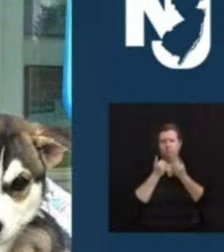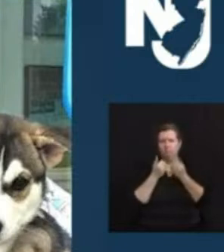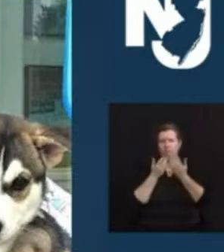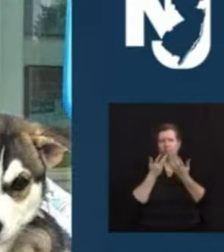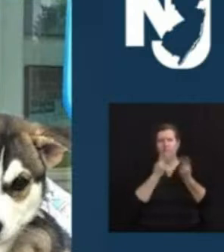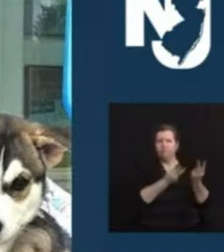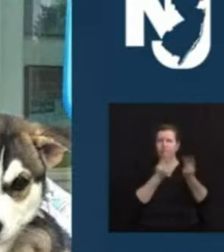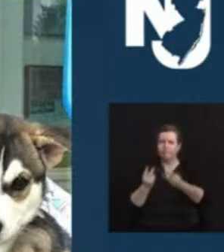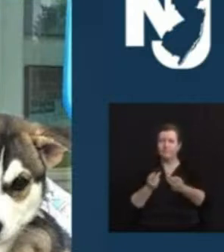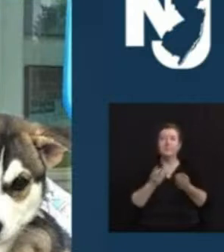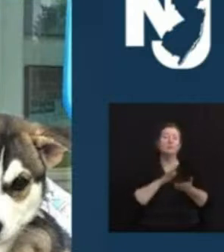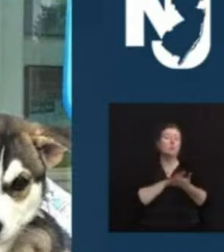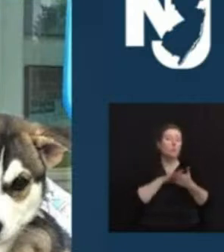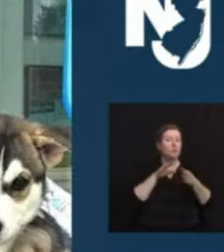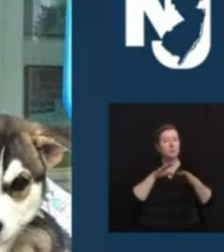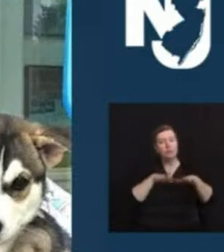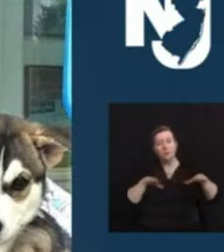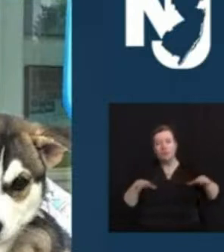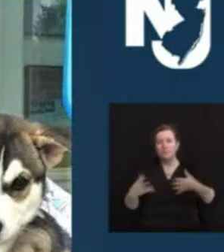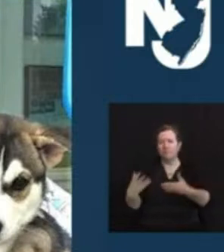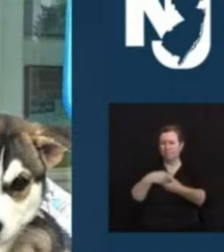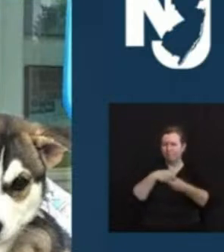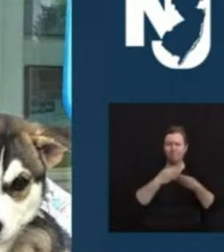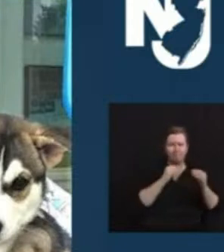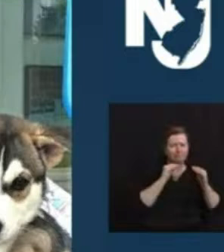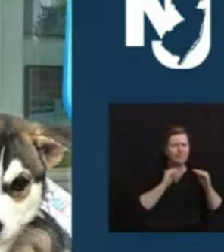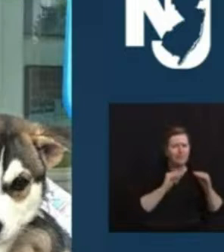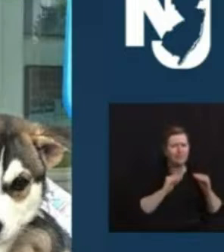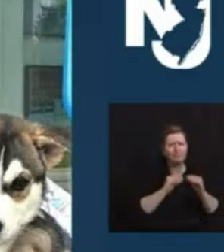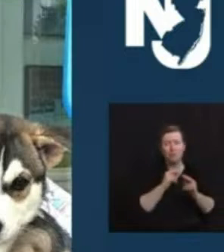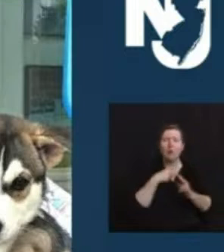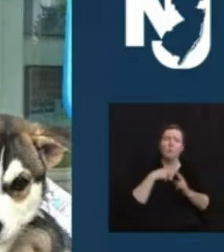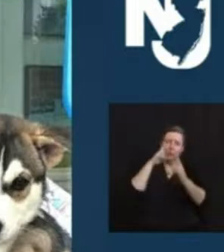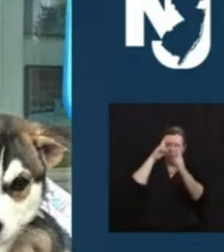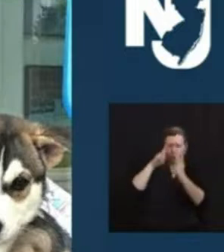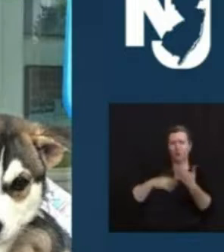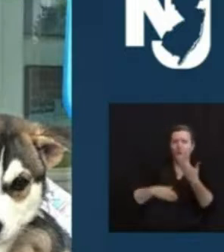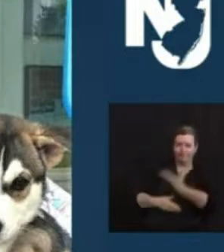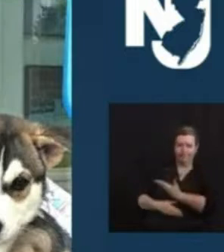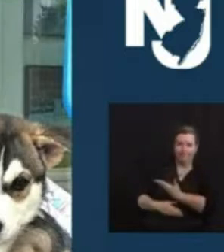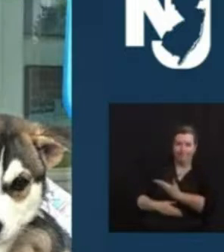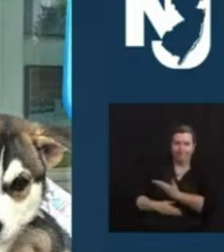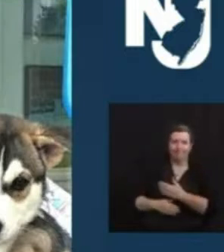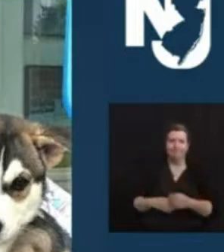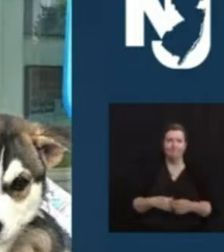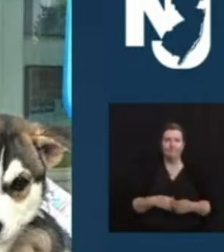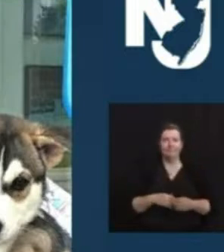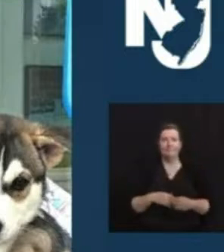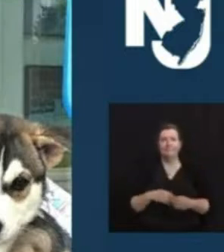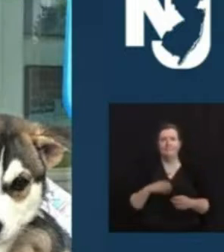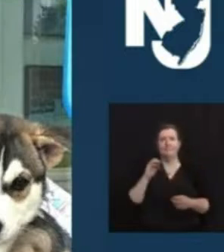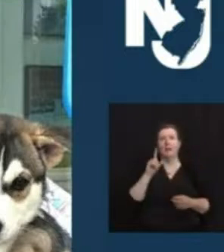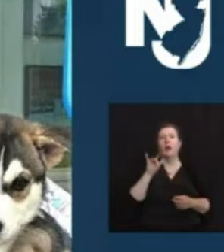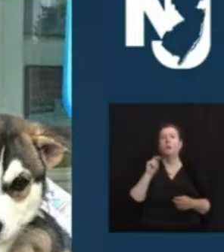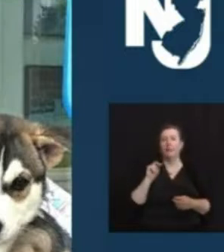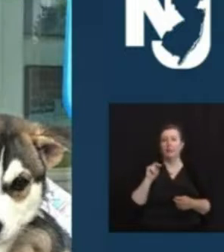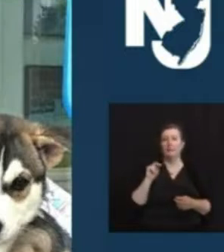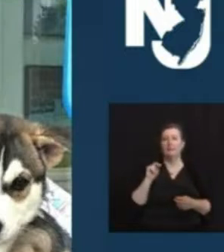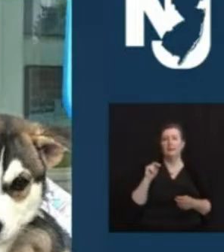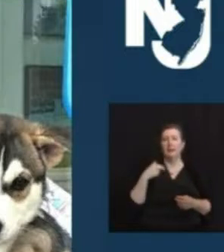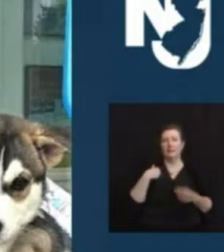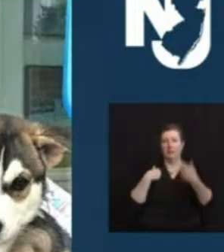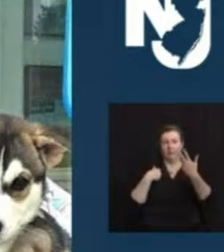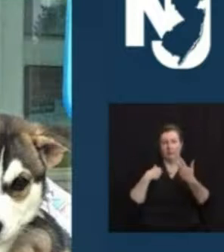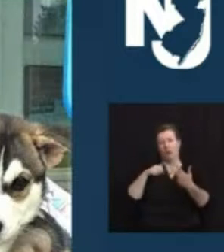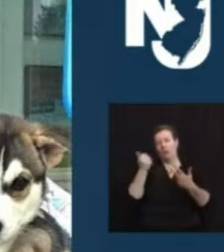the years. They each leave behind Carolyn's other children and Penny's siblings, Richard, Sean, and Nancy, and I had the